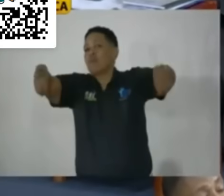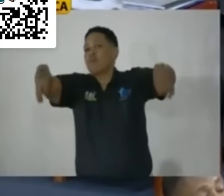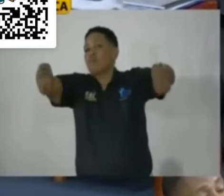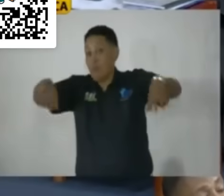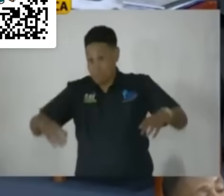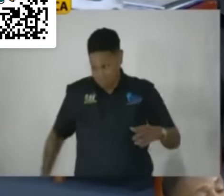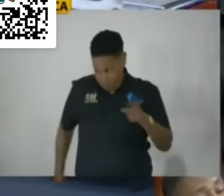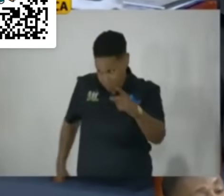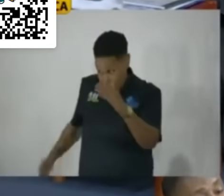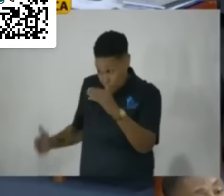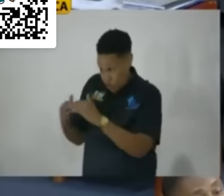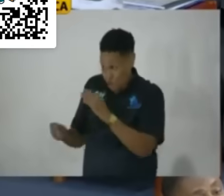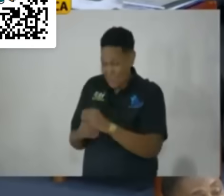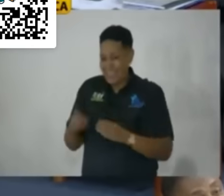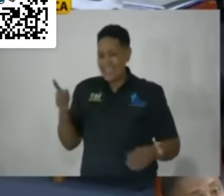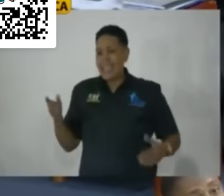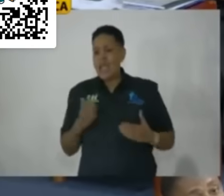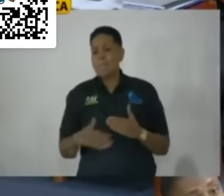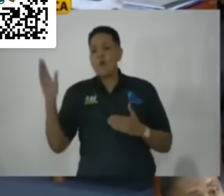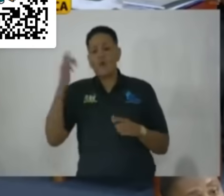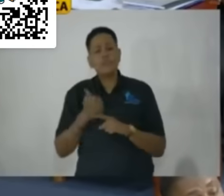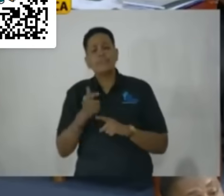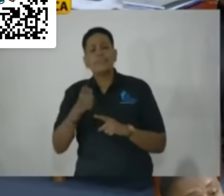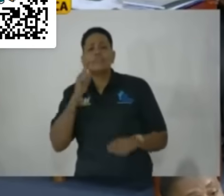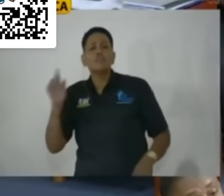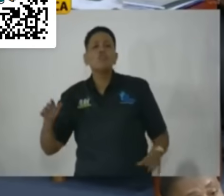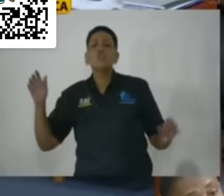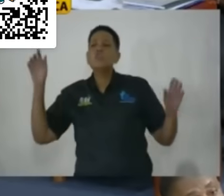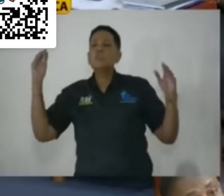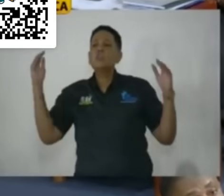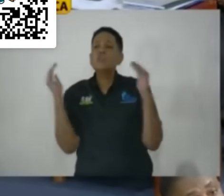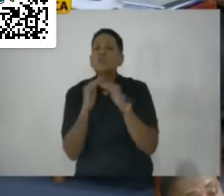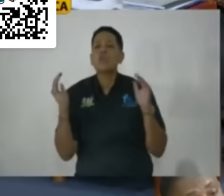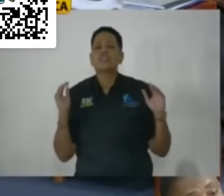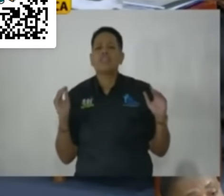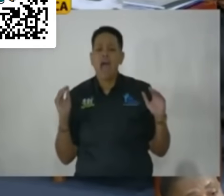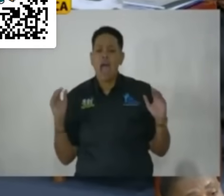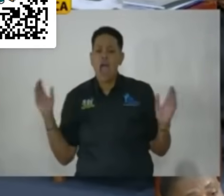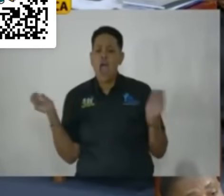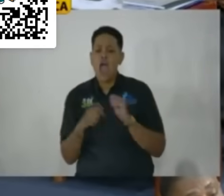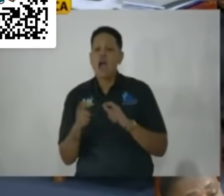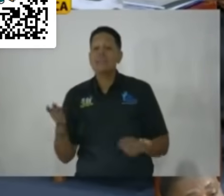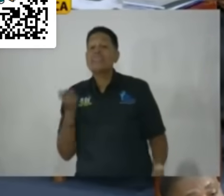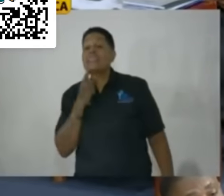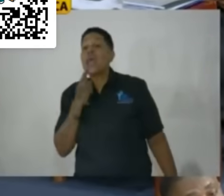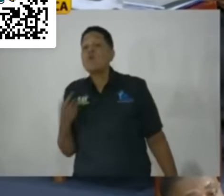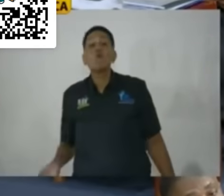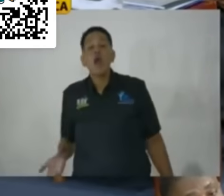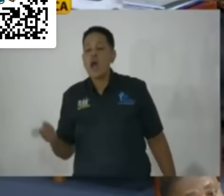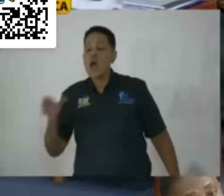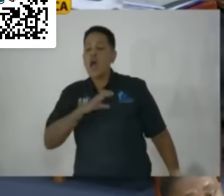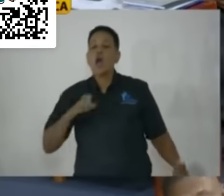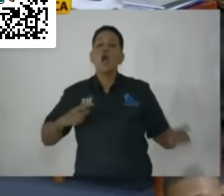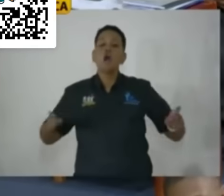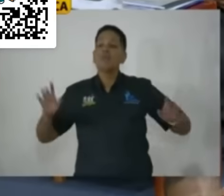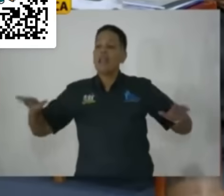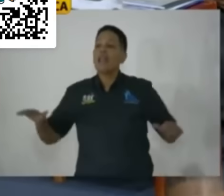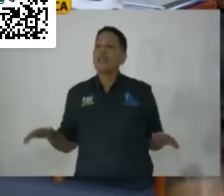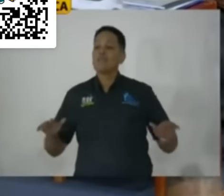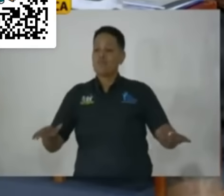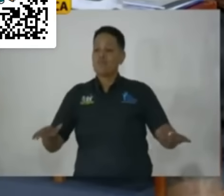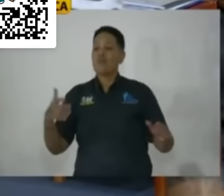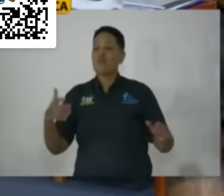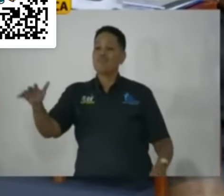justified, in quotes, it was justified on the premise that the committees weren't performing